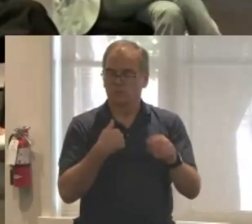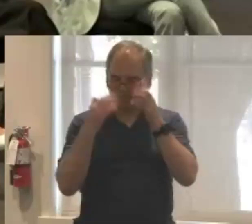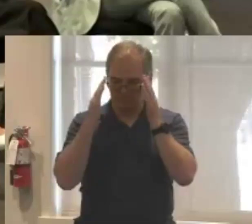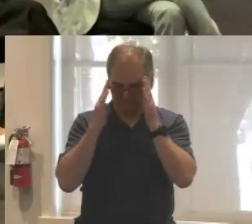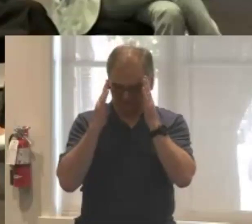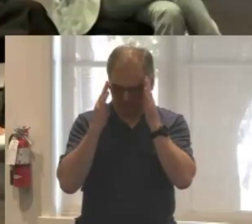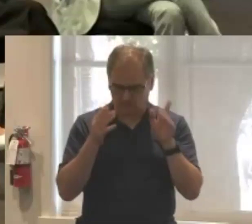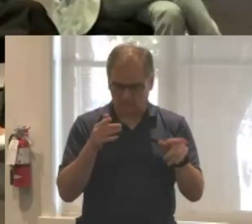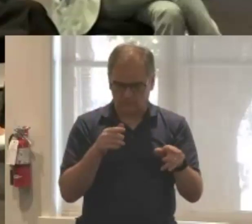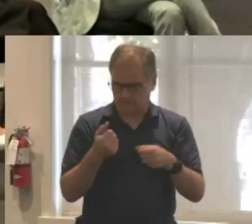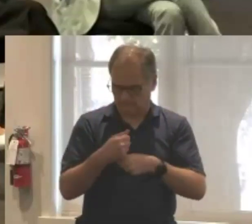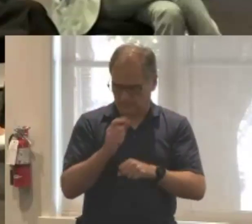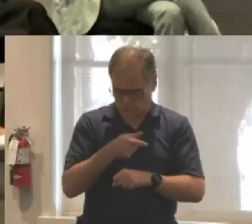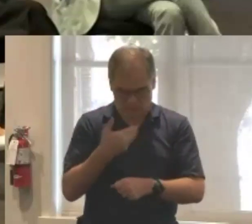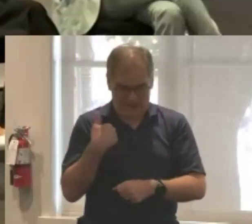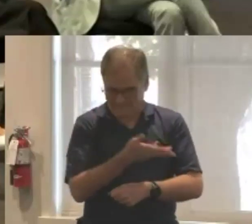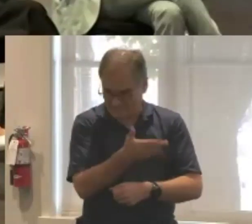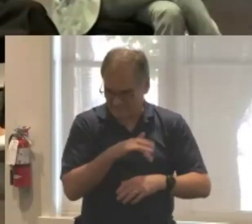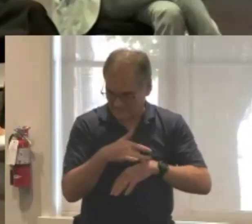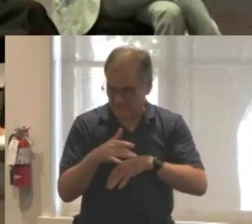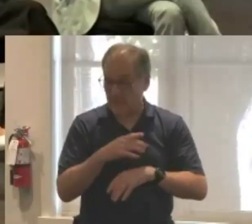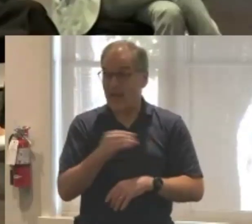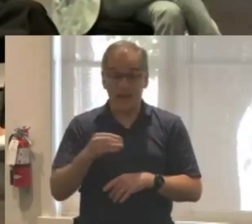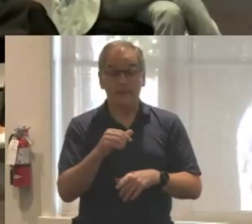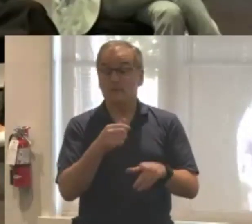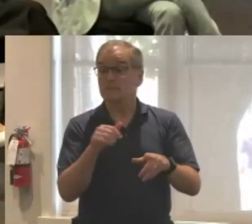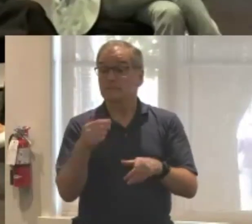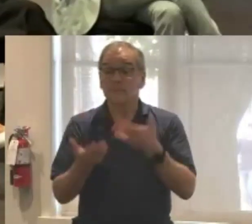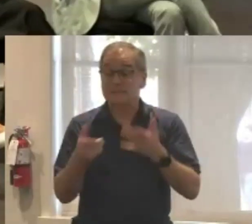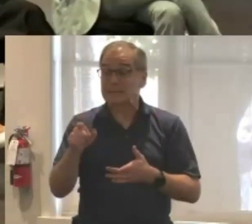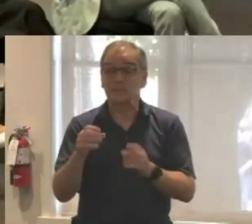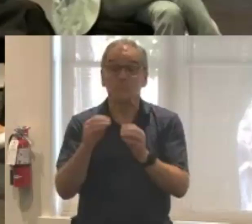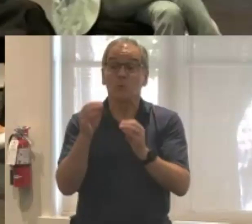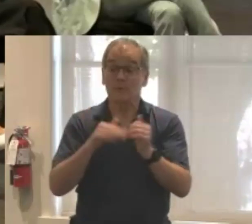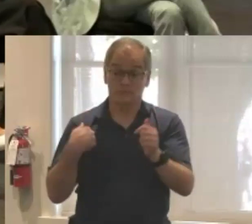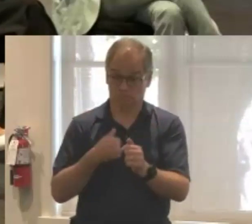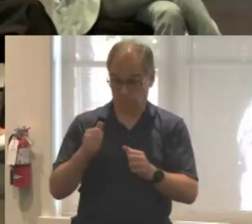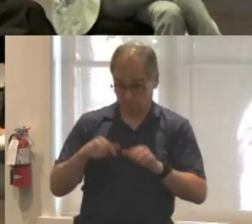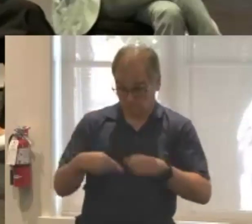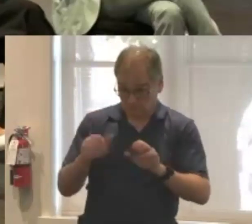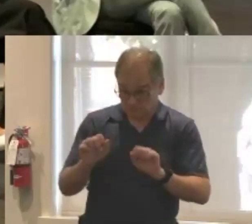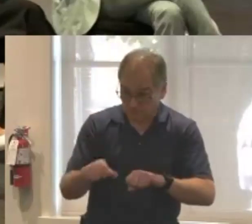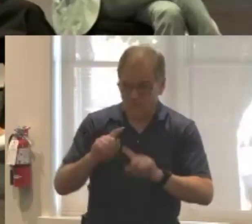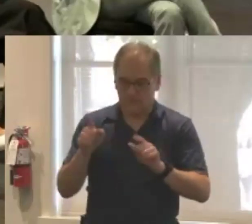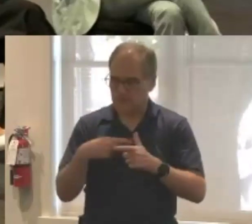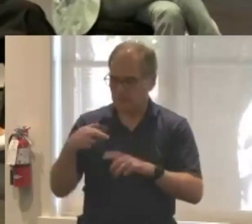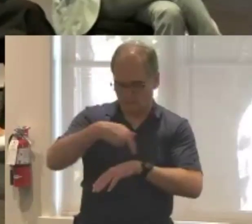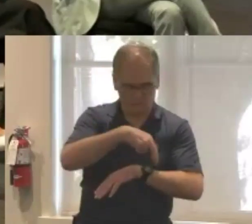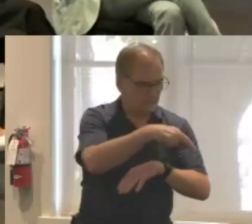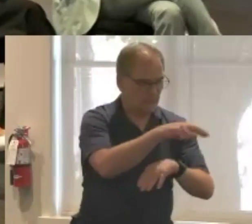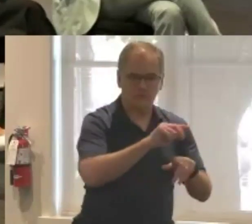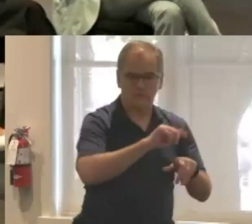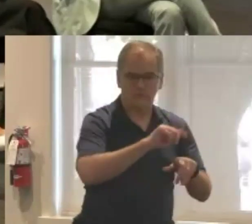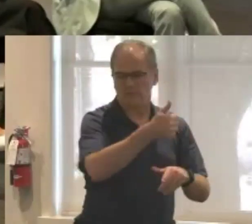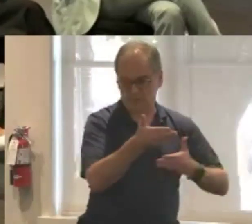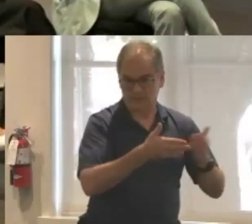supports when needed, ensuring that the youth have access to all available resources. With all these amazing practices, we can really make sure